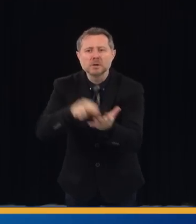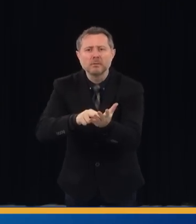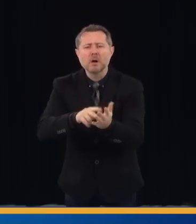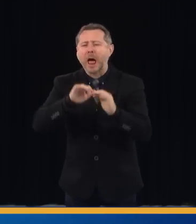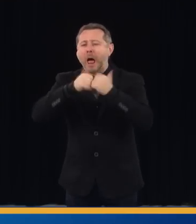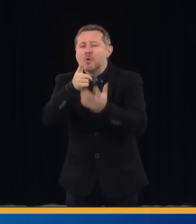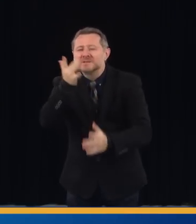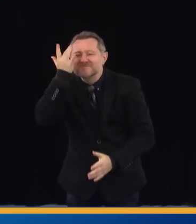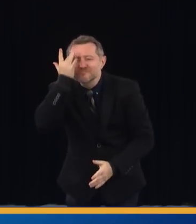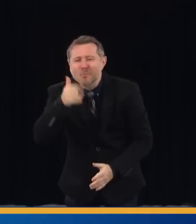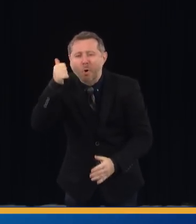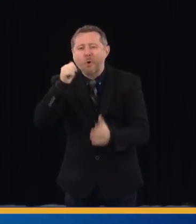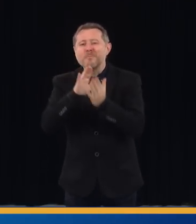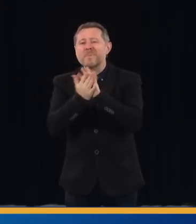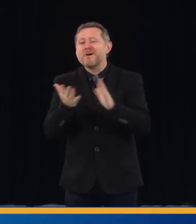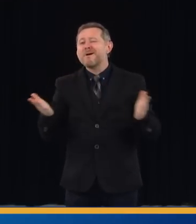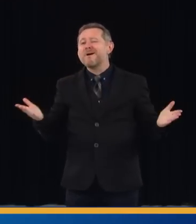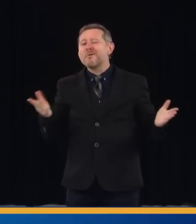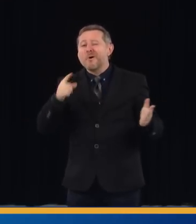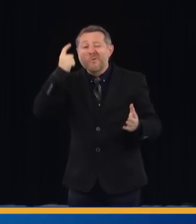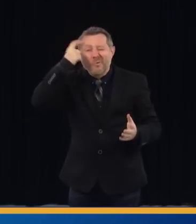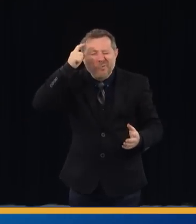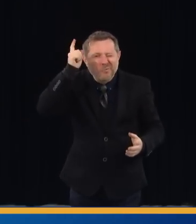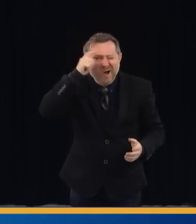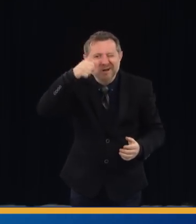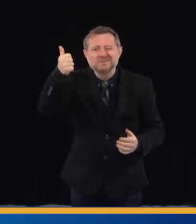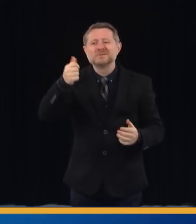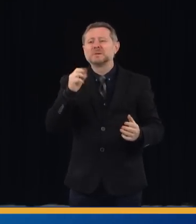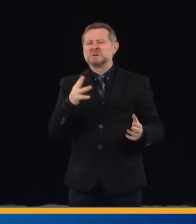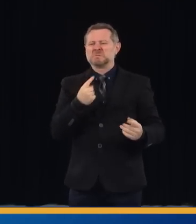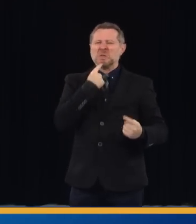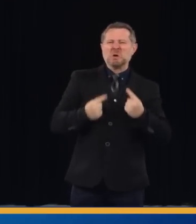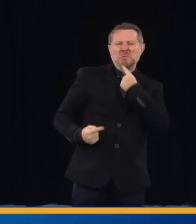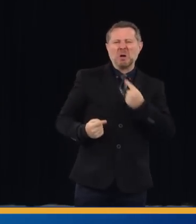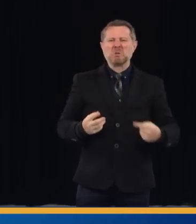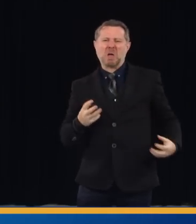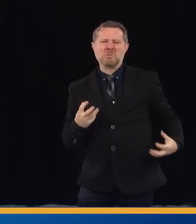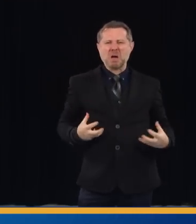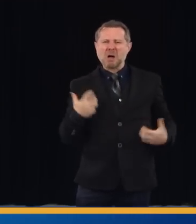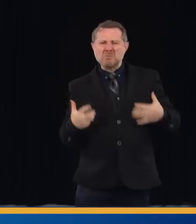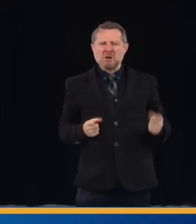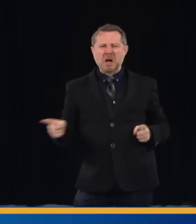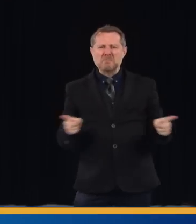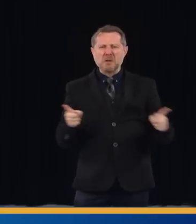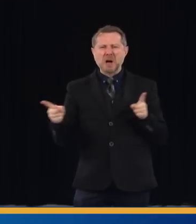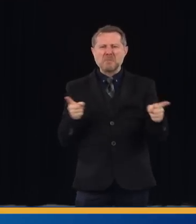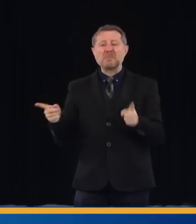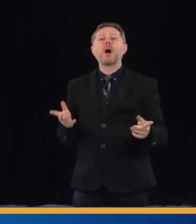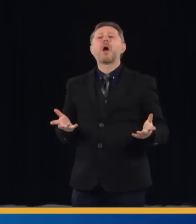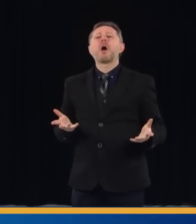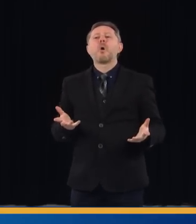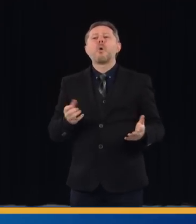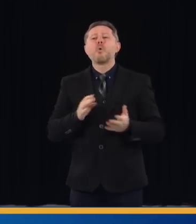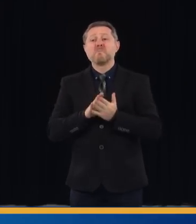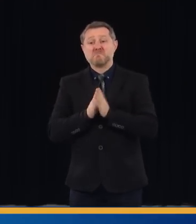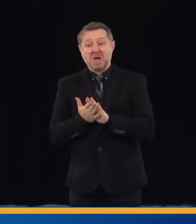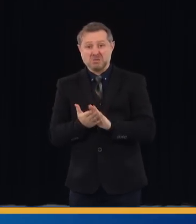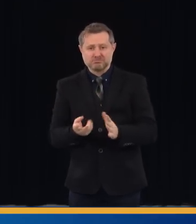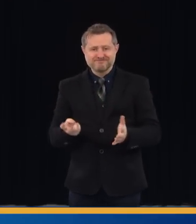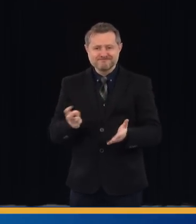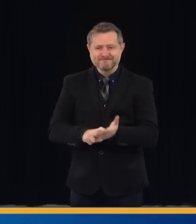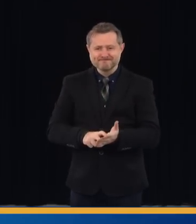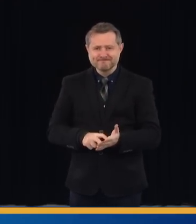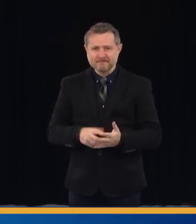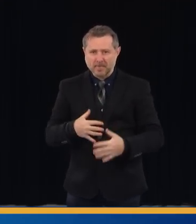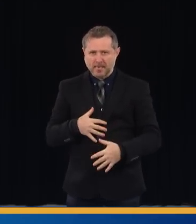wiser? Or do you get up bitter? And do you get up angry? And do you get up fearful?